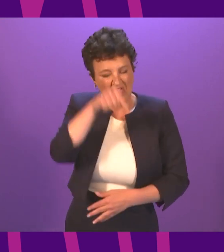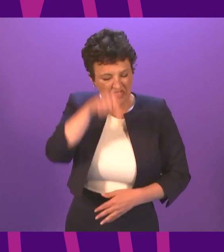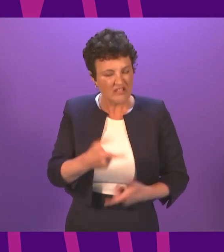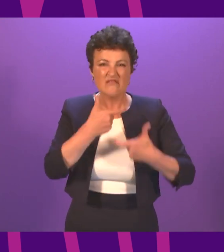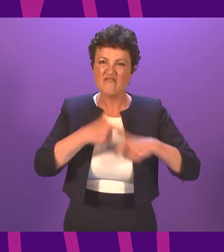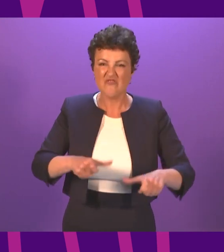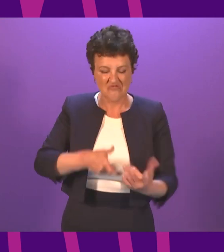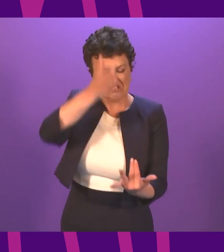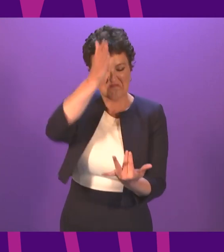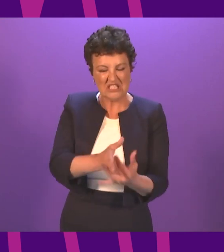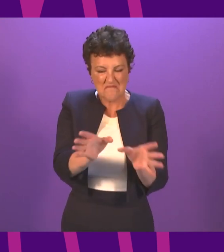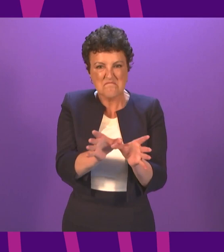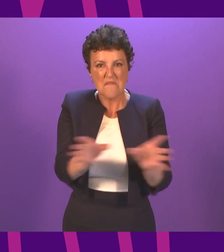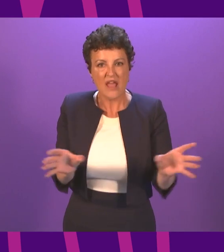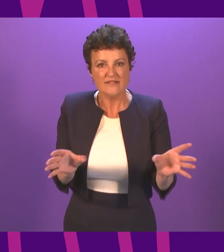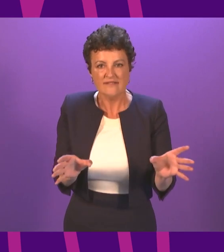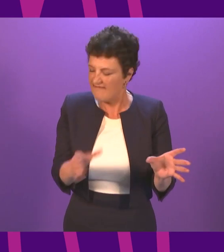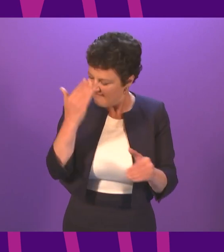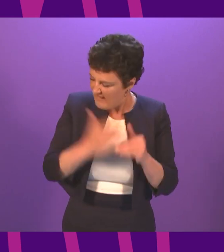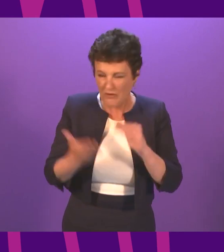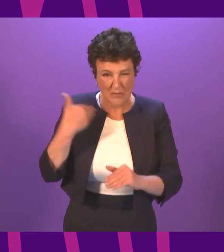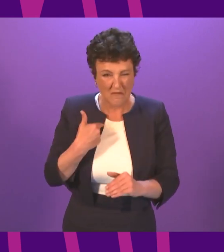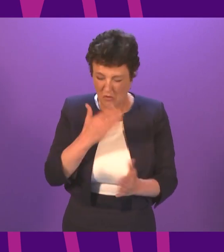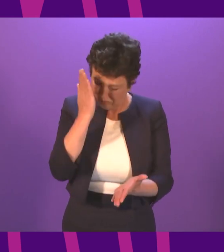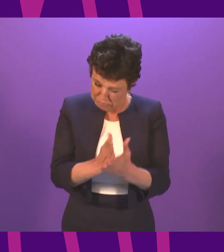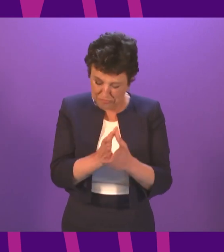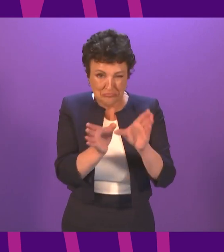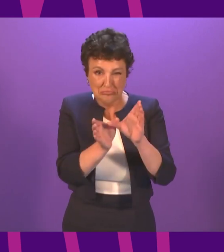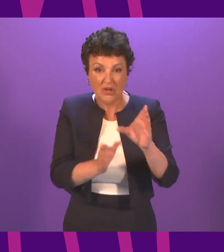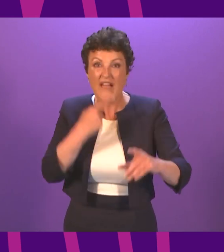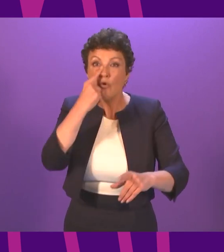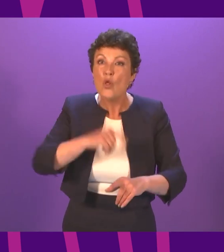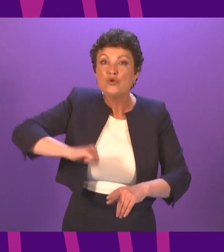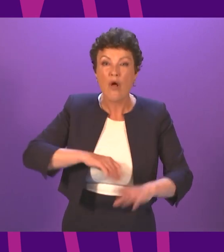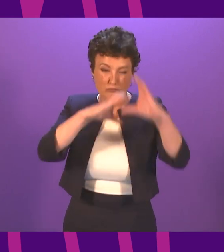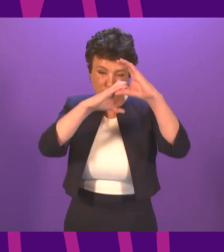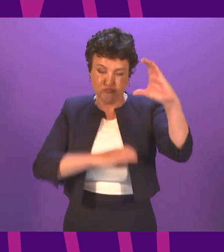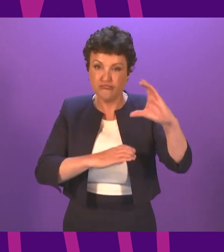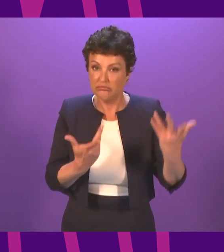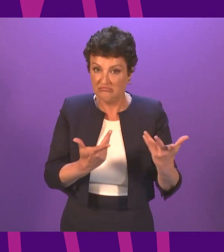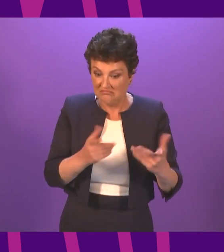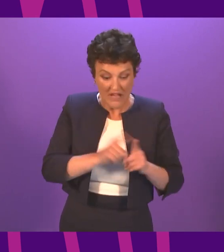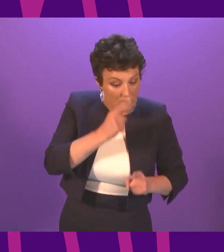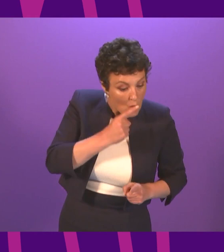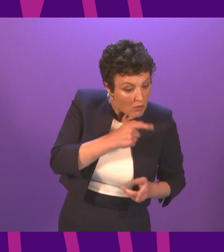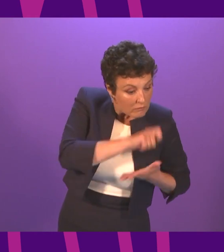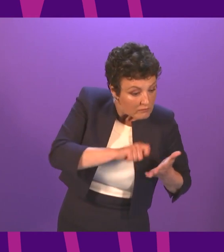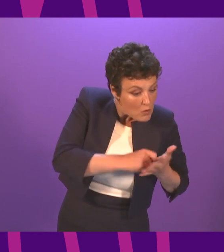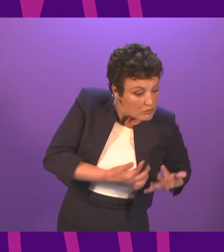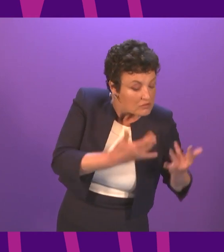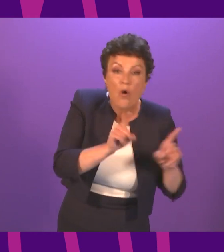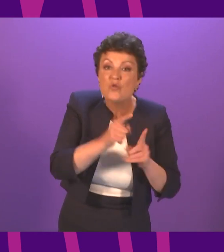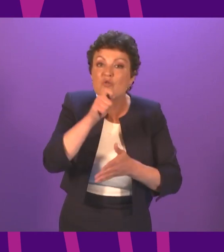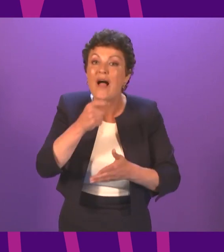divided like never before, right down the middle, according to the polls and according to the election